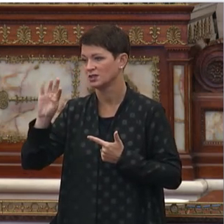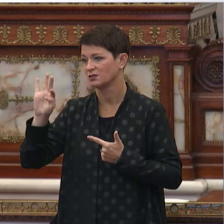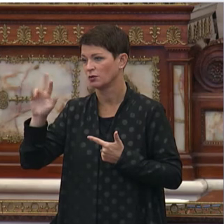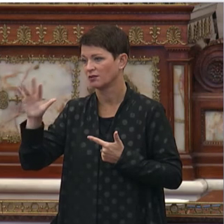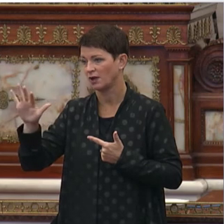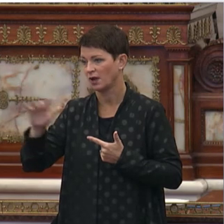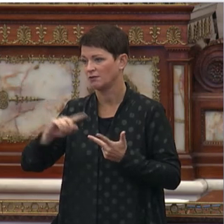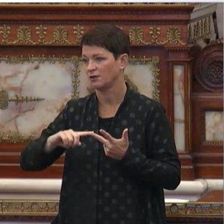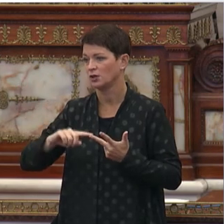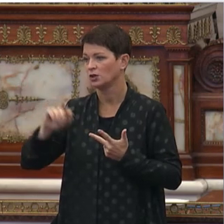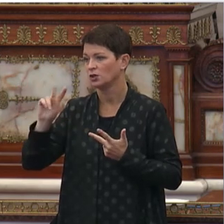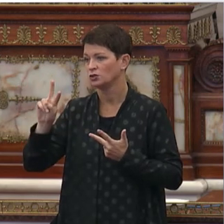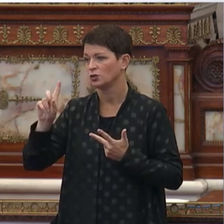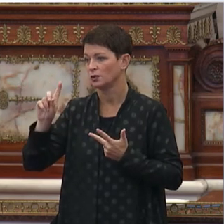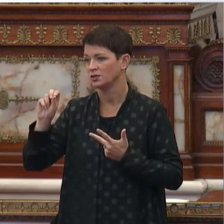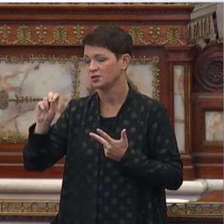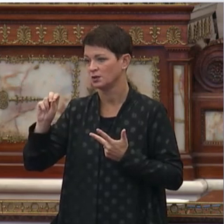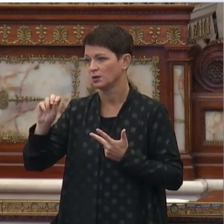210645,